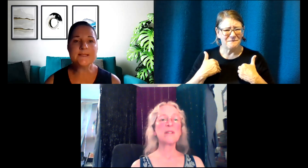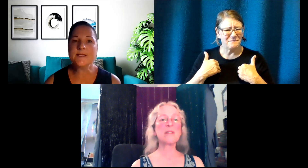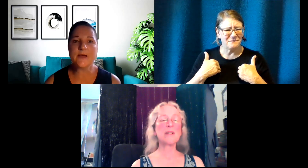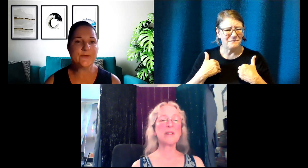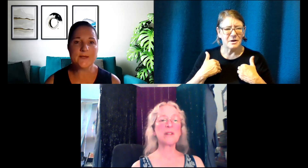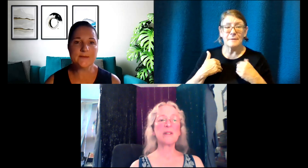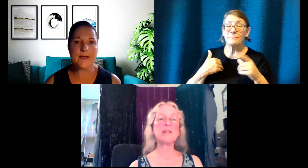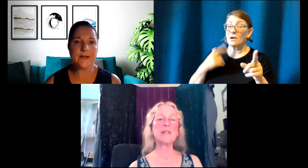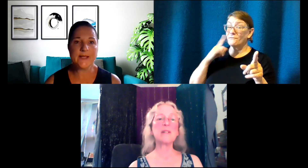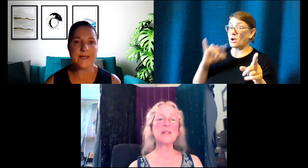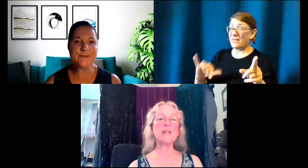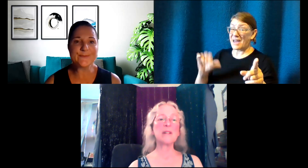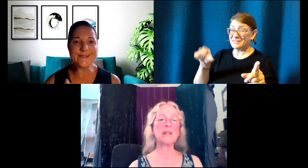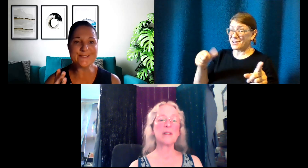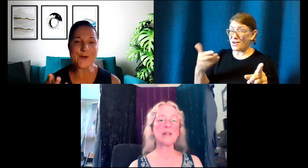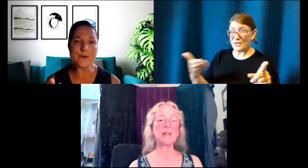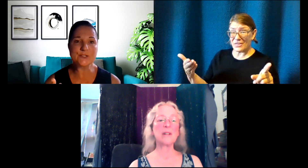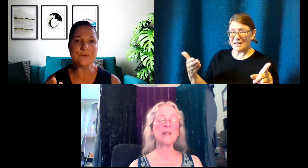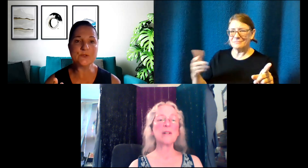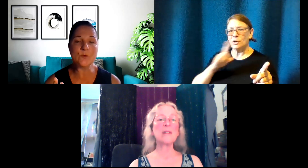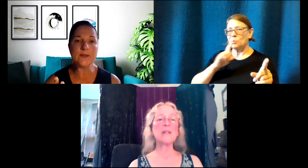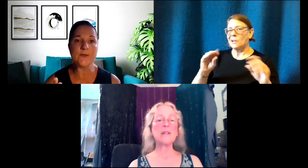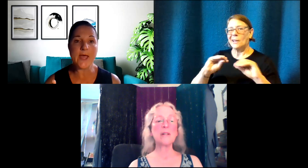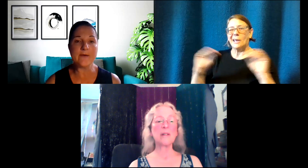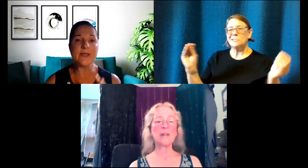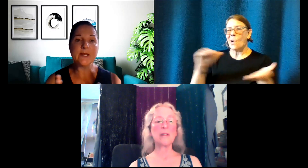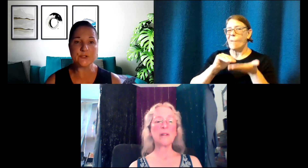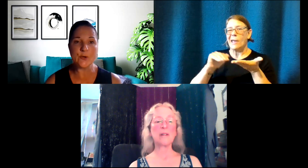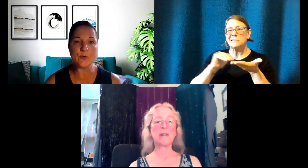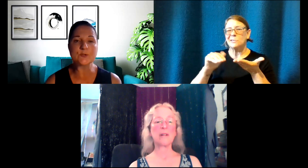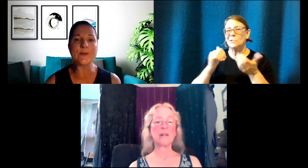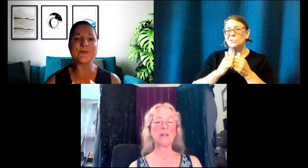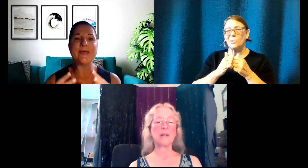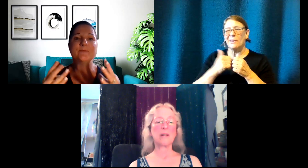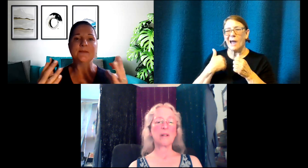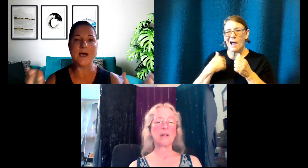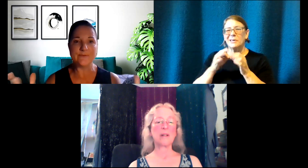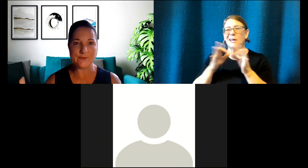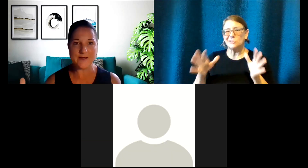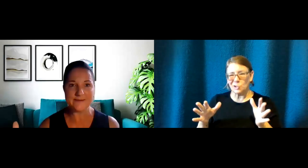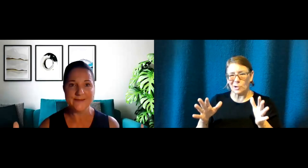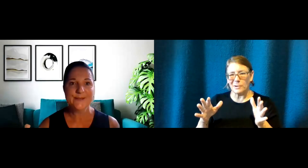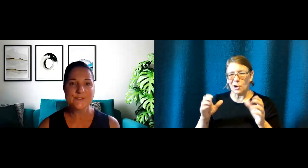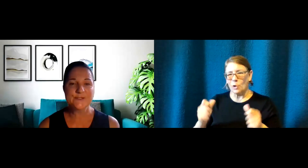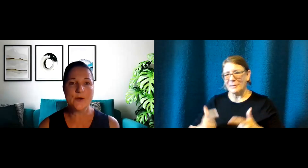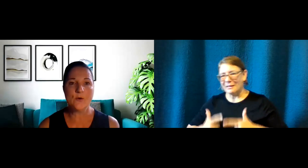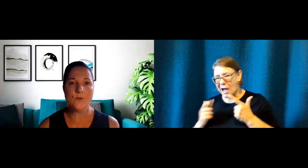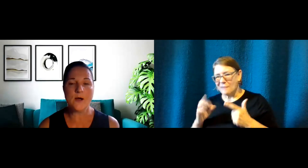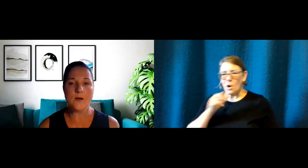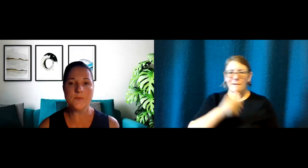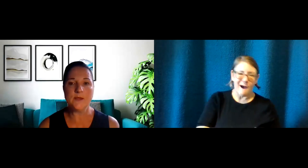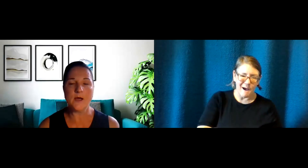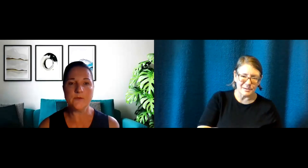So, and that's the other thing that, again, there really is no excuse with having an interpreter. It's whether they can be live or not.